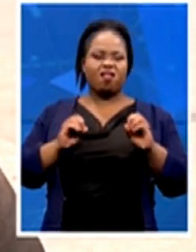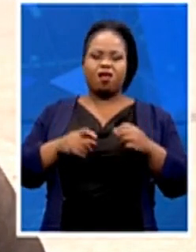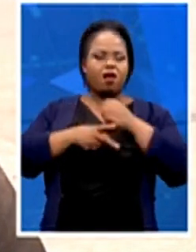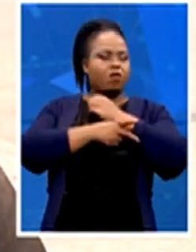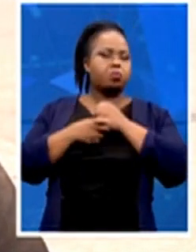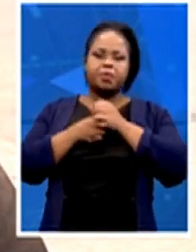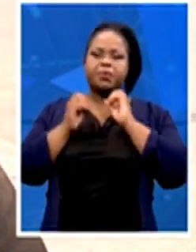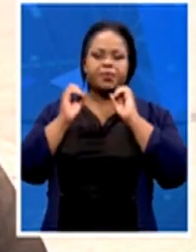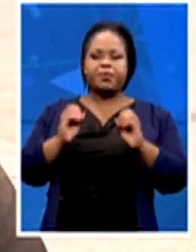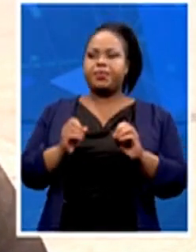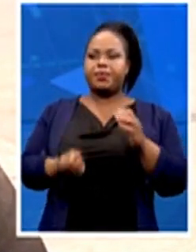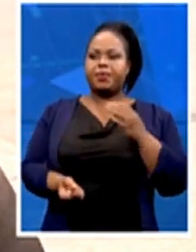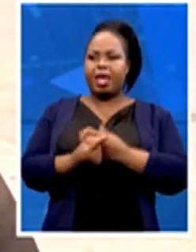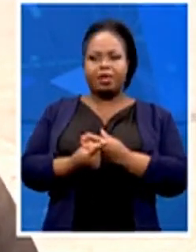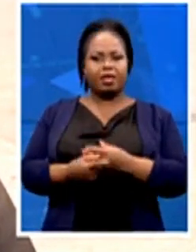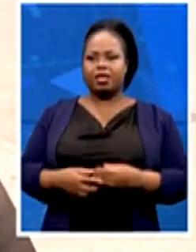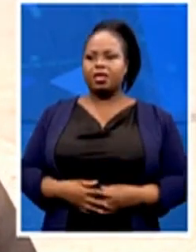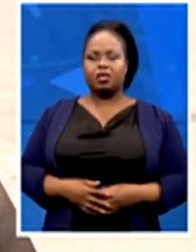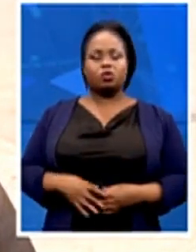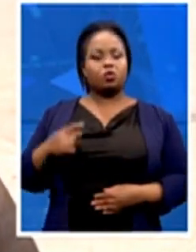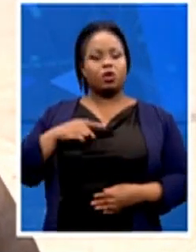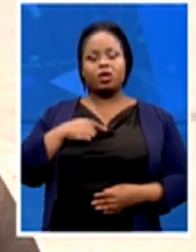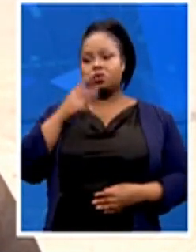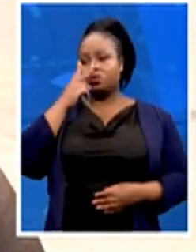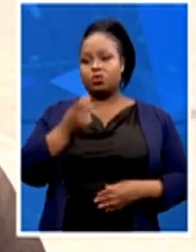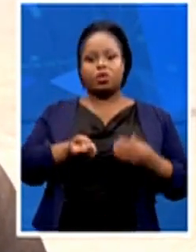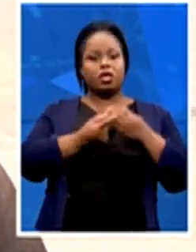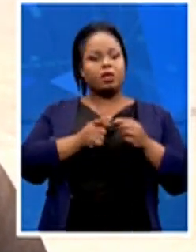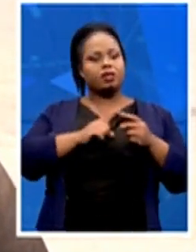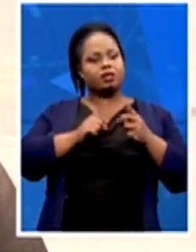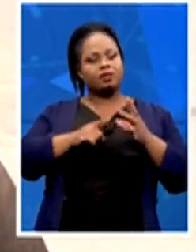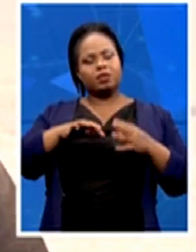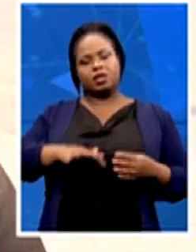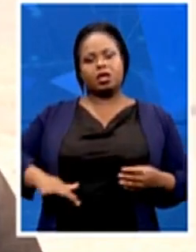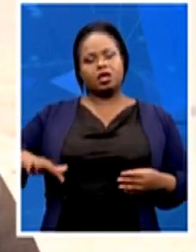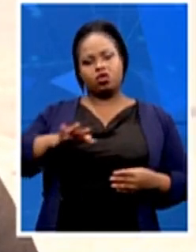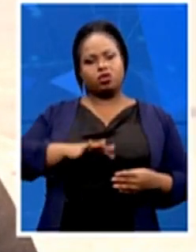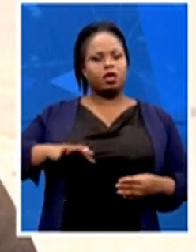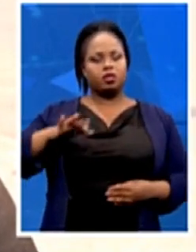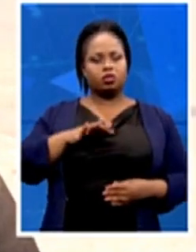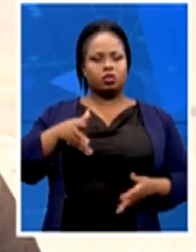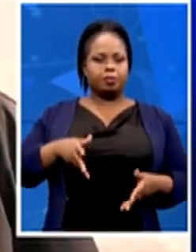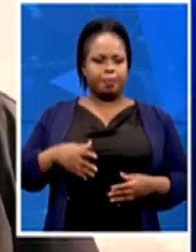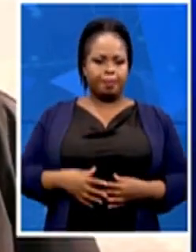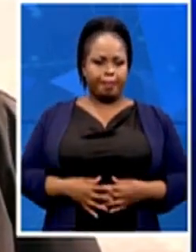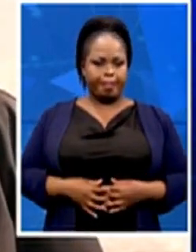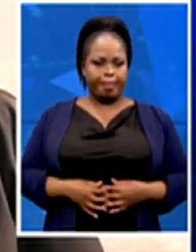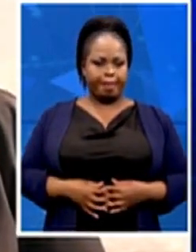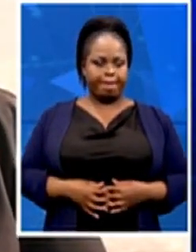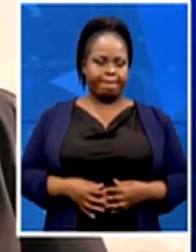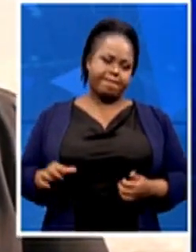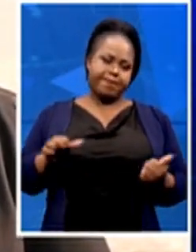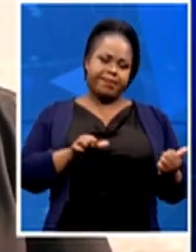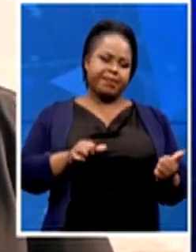looting that we saw taking place in other parts of the country. It's back to you in studio, Simpiwe. All